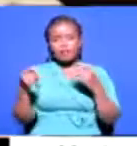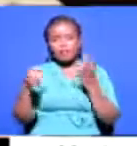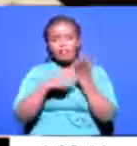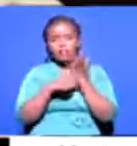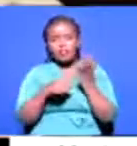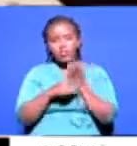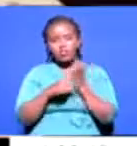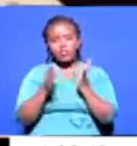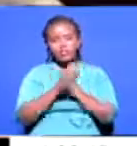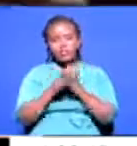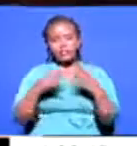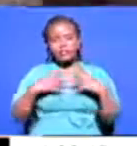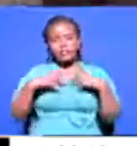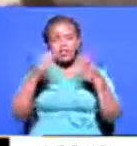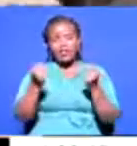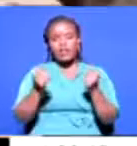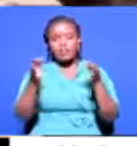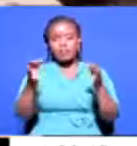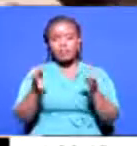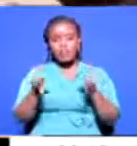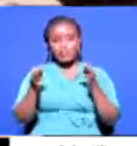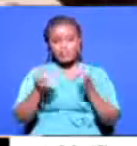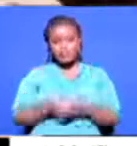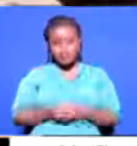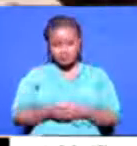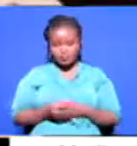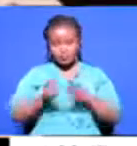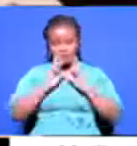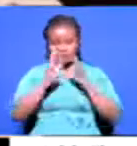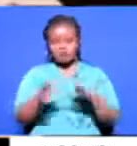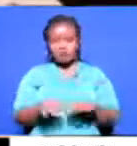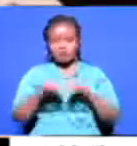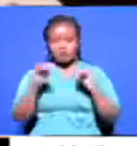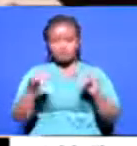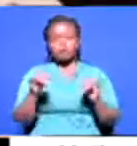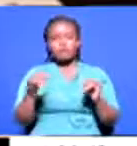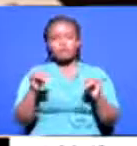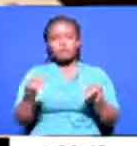initiatives on health financing and delivery. Reporting for Lunchtime News, I am Dutamo Kame.